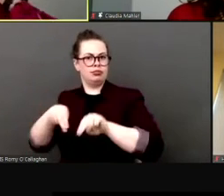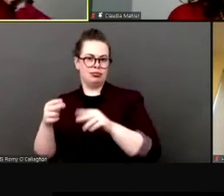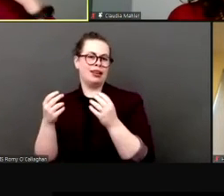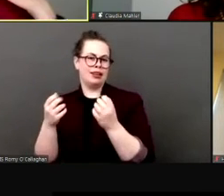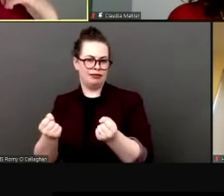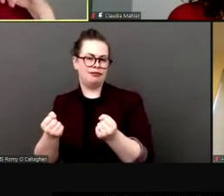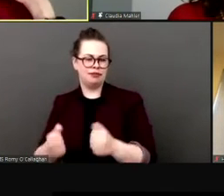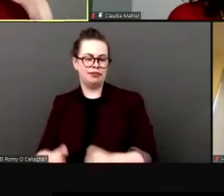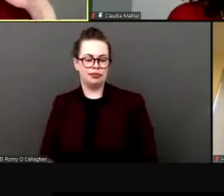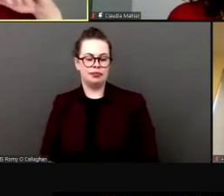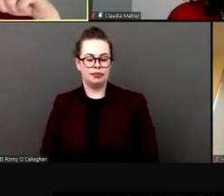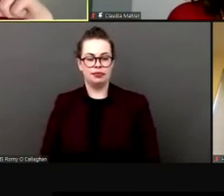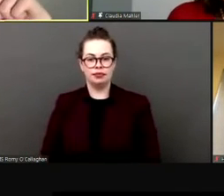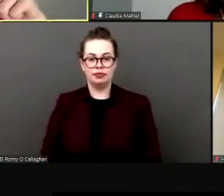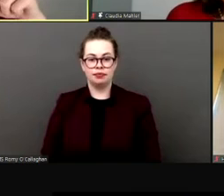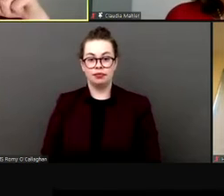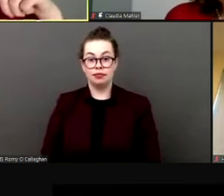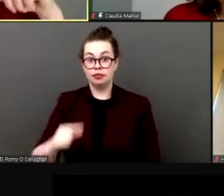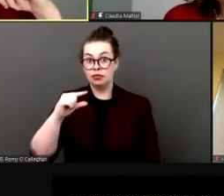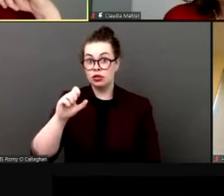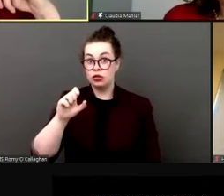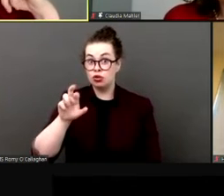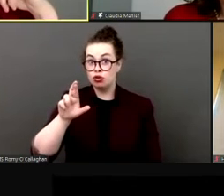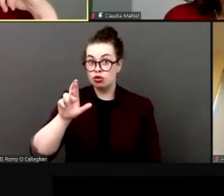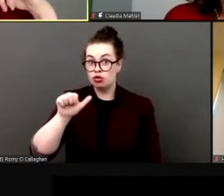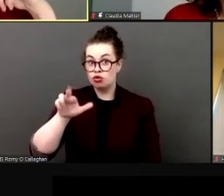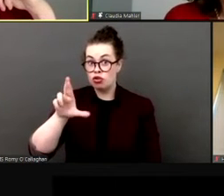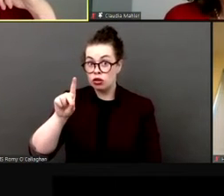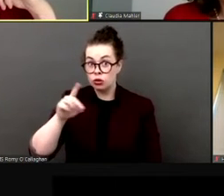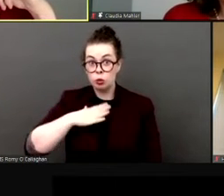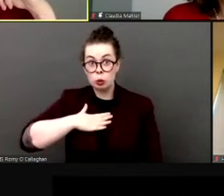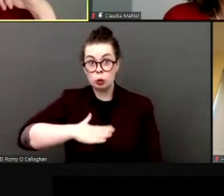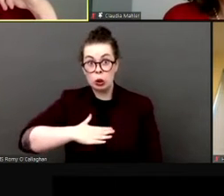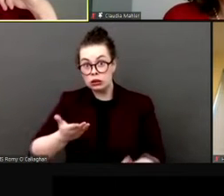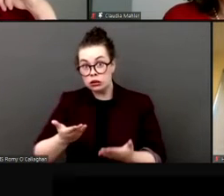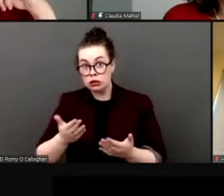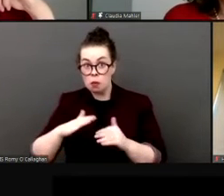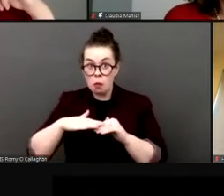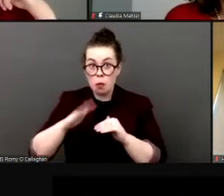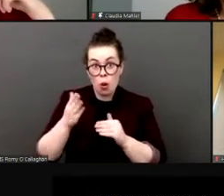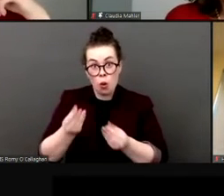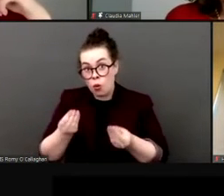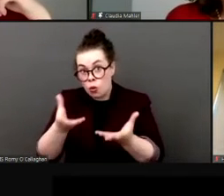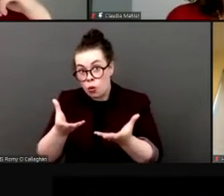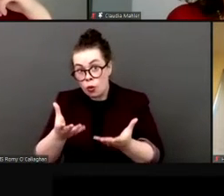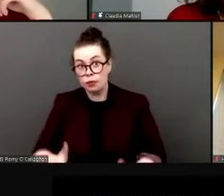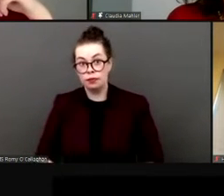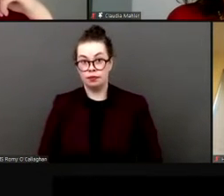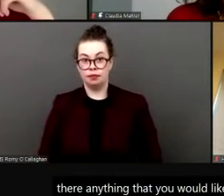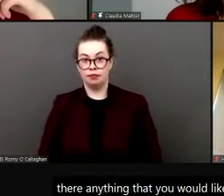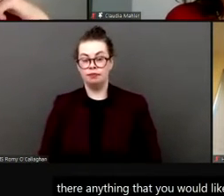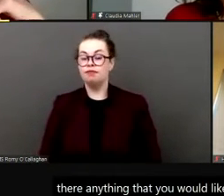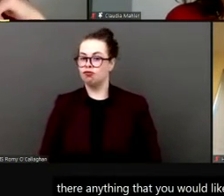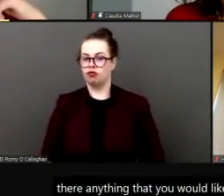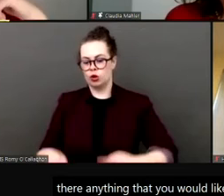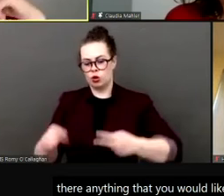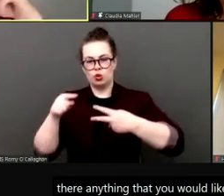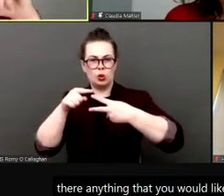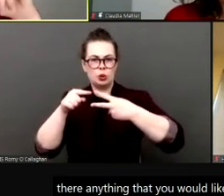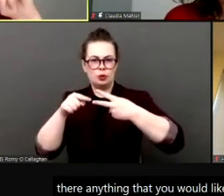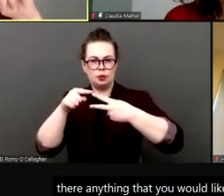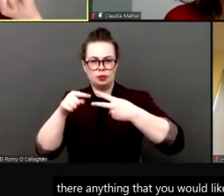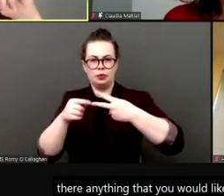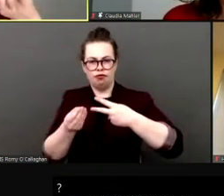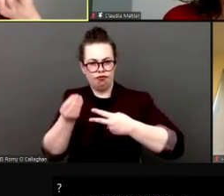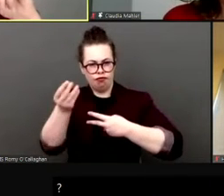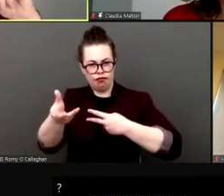Jared, is there anything you would like to add before we move into the Q&A? Yeah, just two very quick things. When we